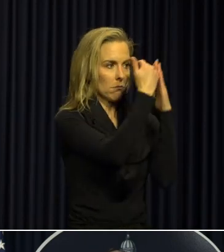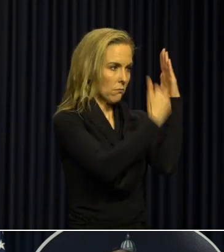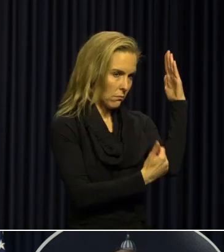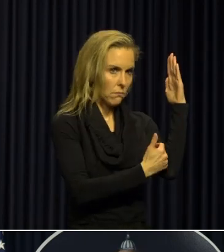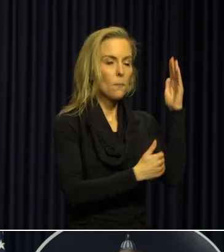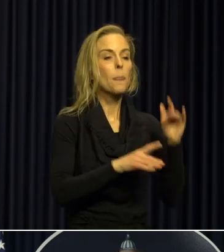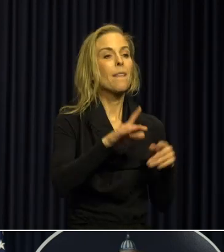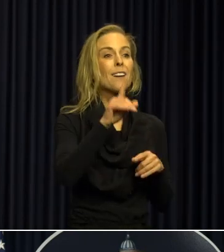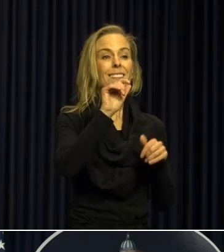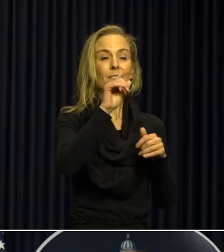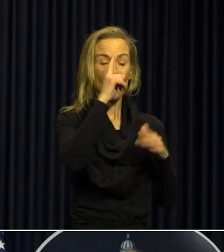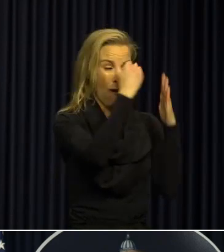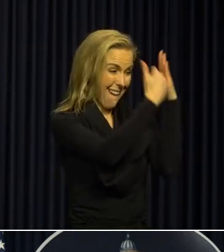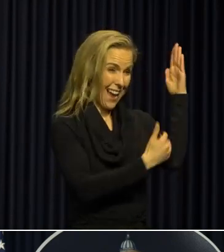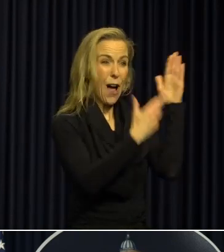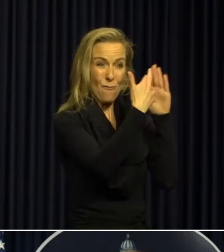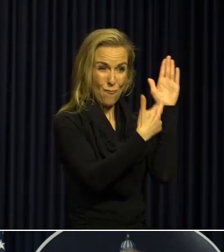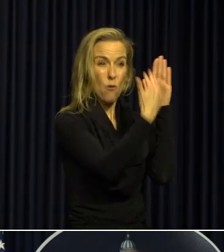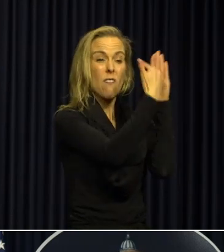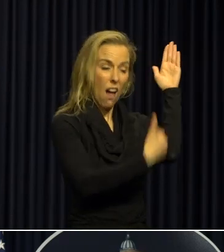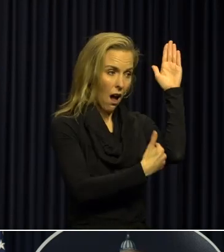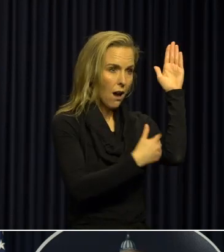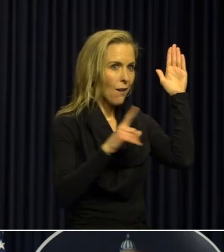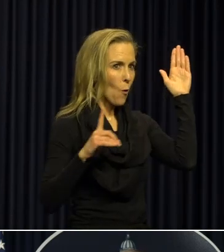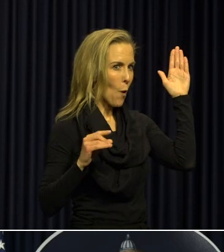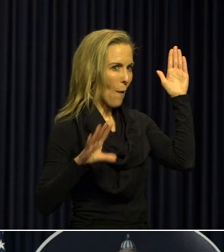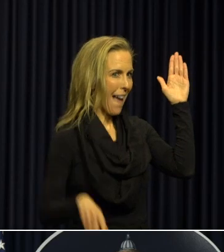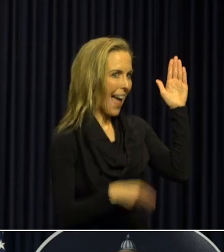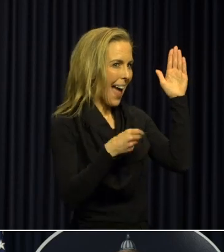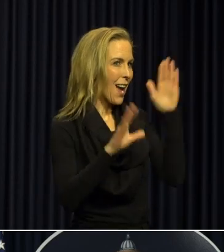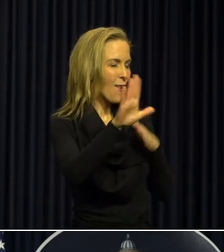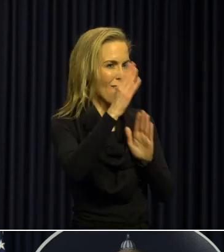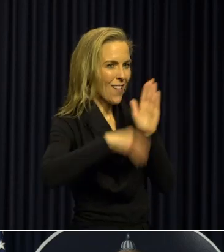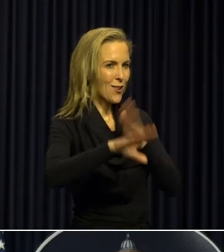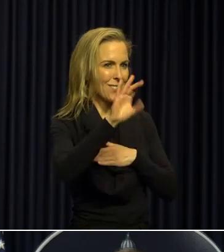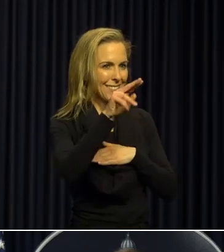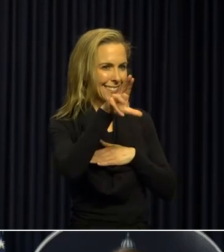rules plus one. Fill out your census. We went up a